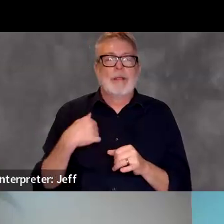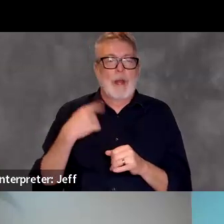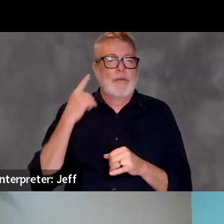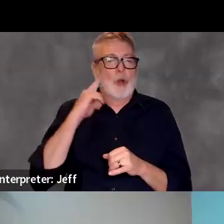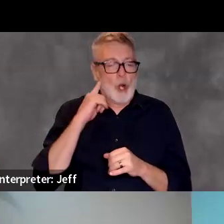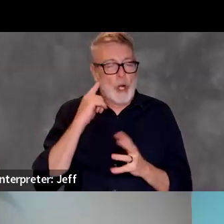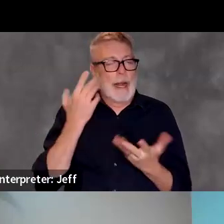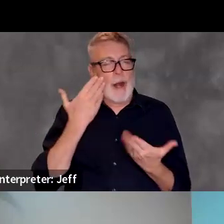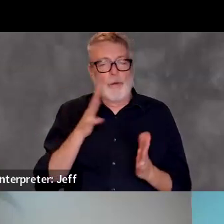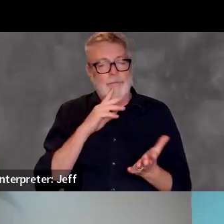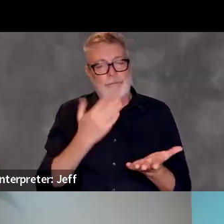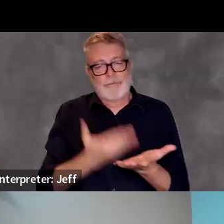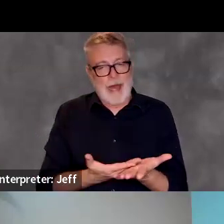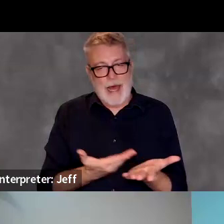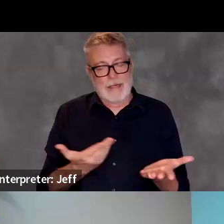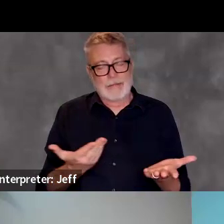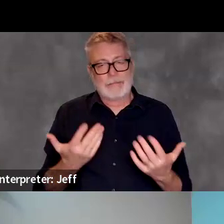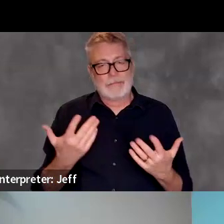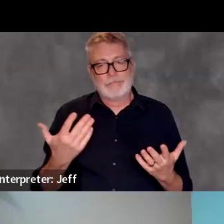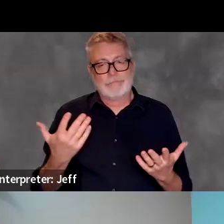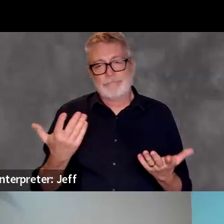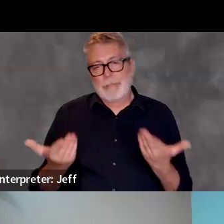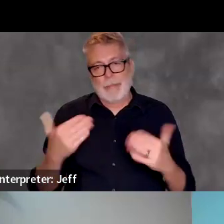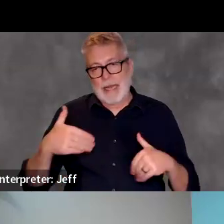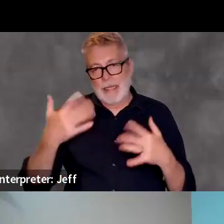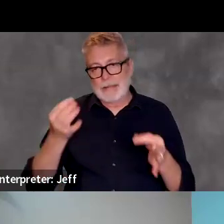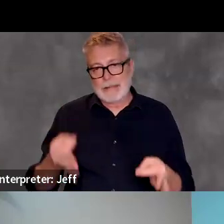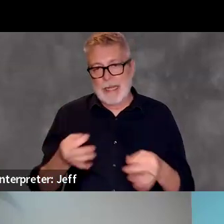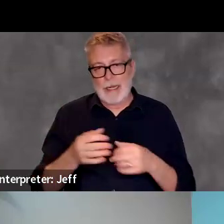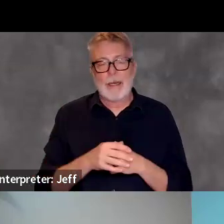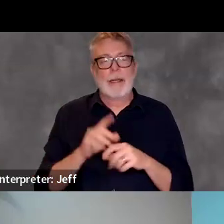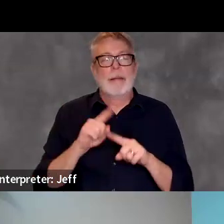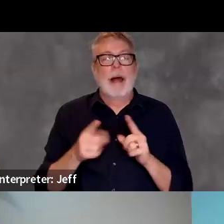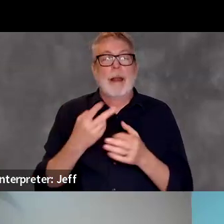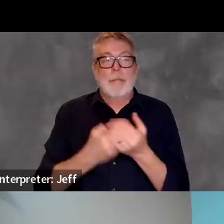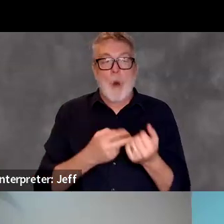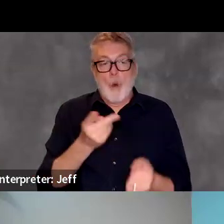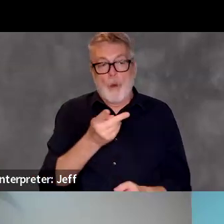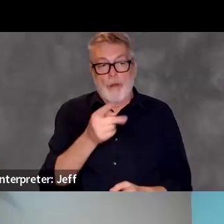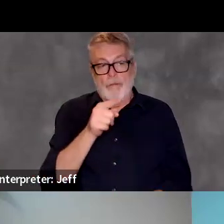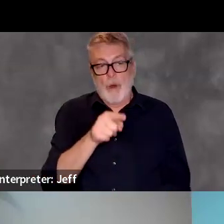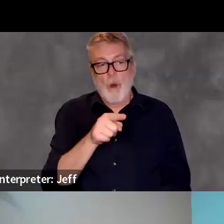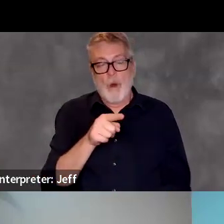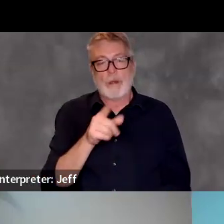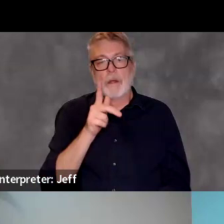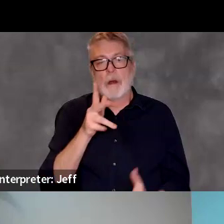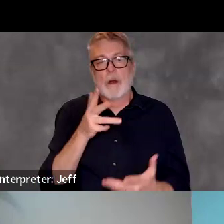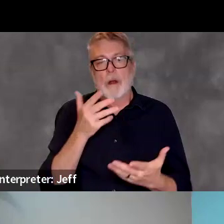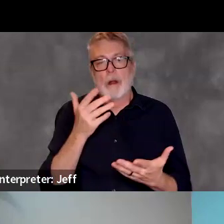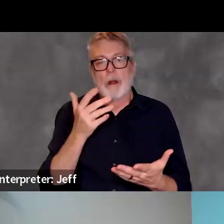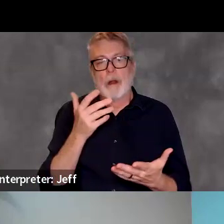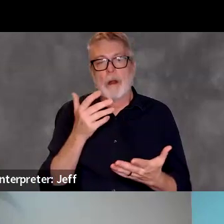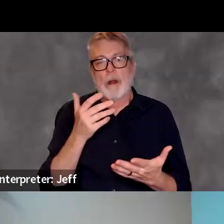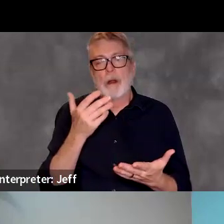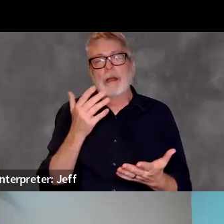don't know that it's a decision that's made yet, but both of these are set pretty closely to survive